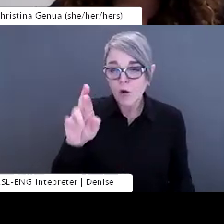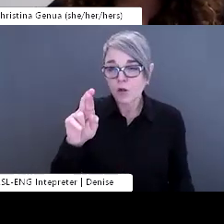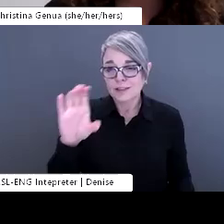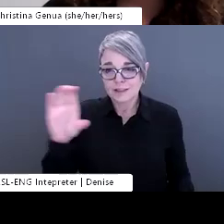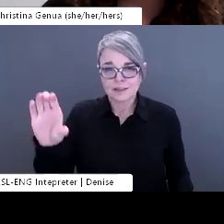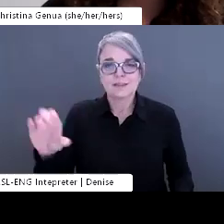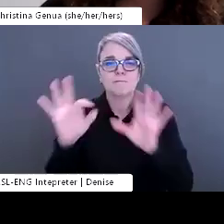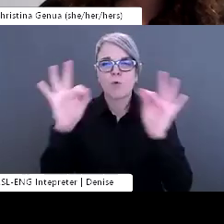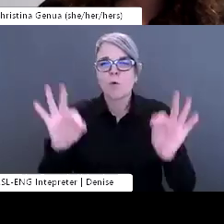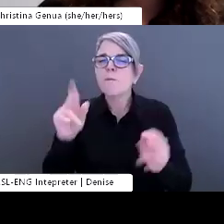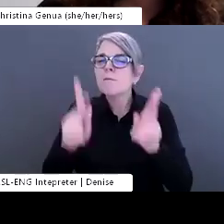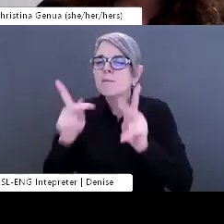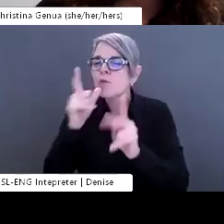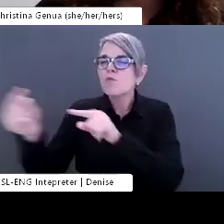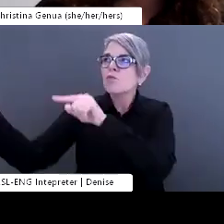Okay.